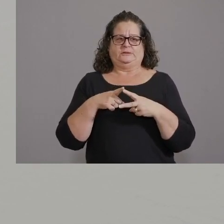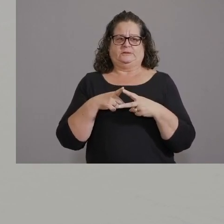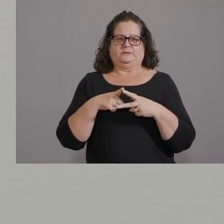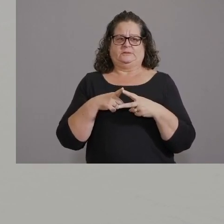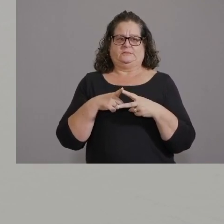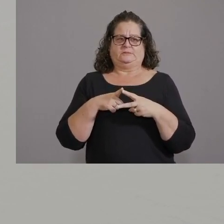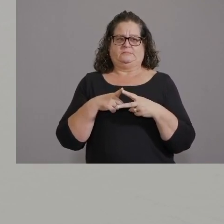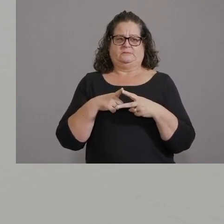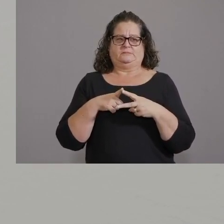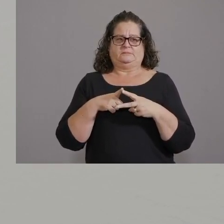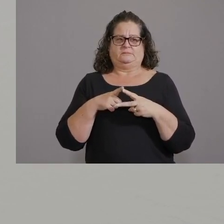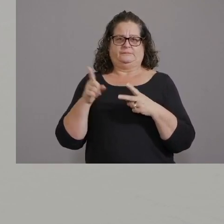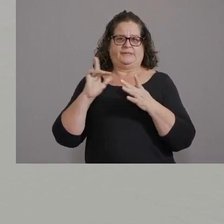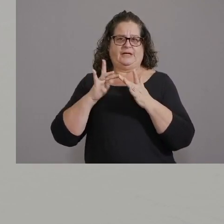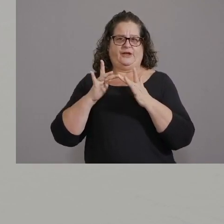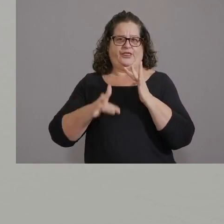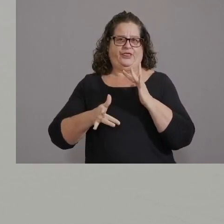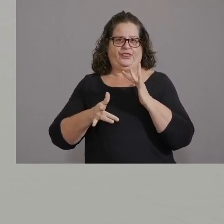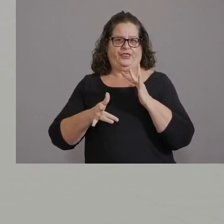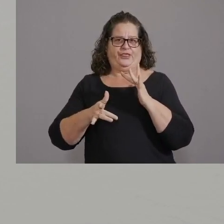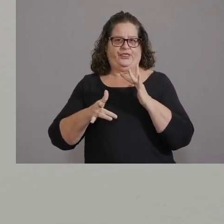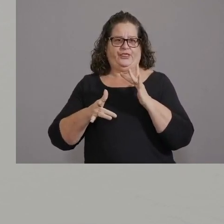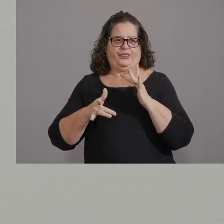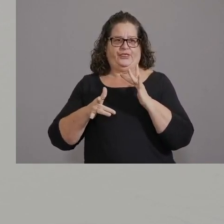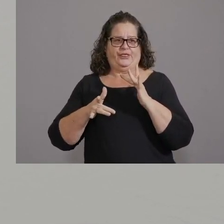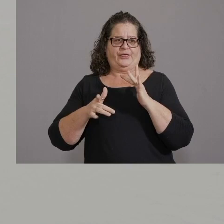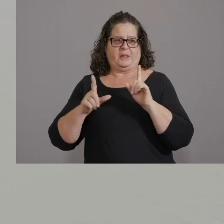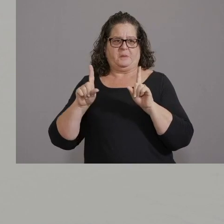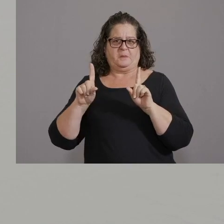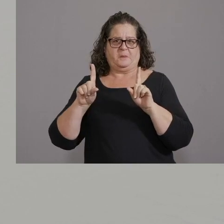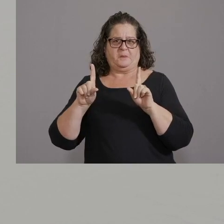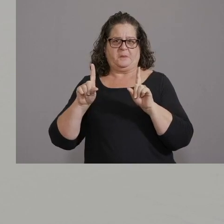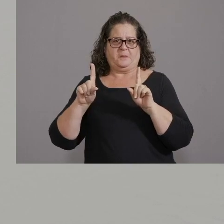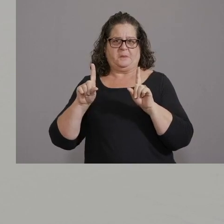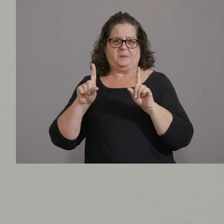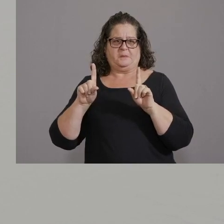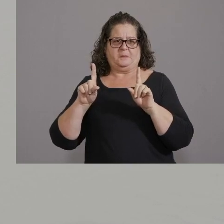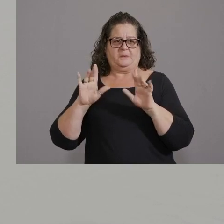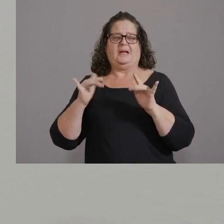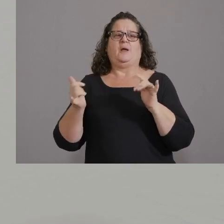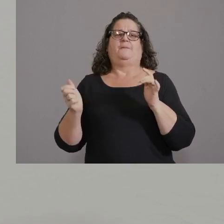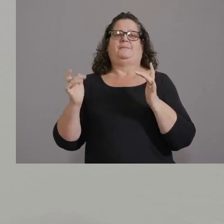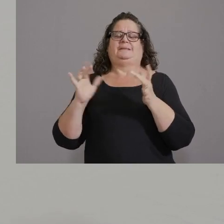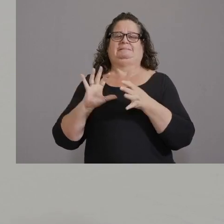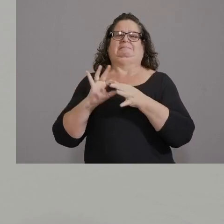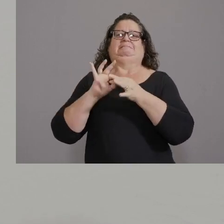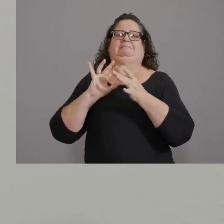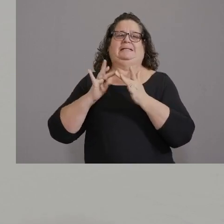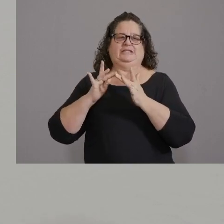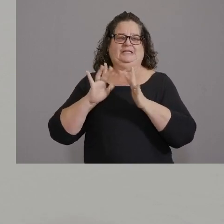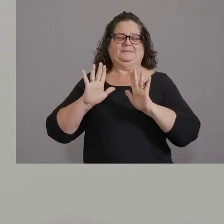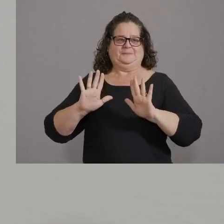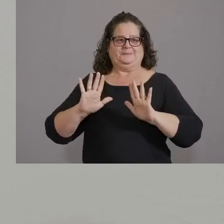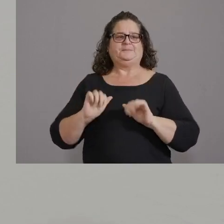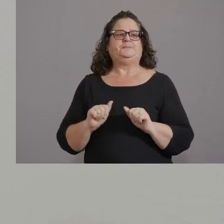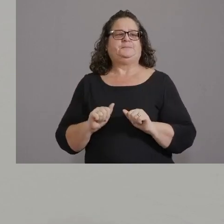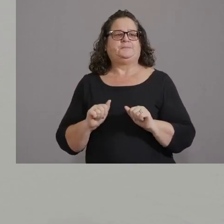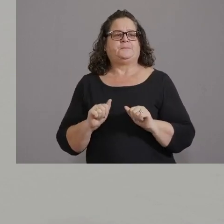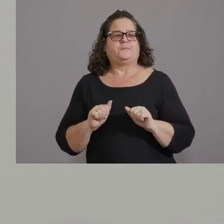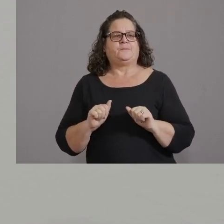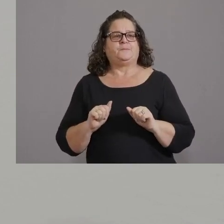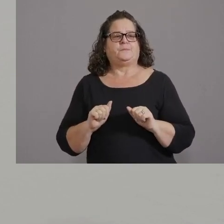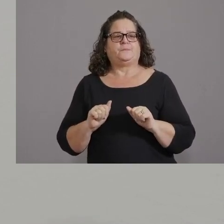Matt. Uh-oh. My bad. Hold on, Matt. You got me now? You're back, sorry. Yeah, you're back. Okay, great. My first one might be